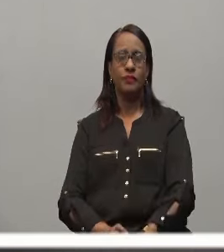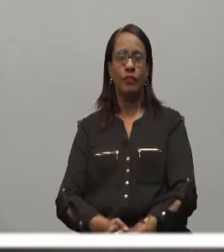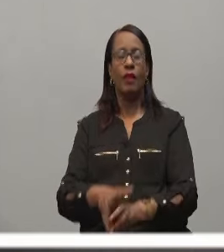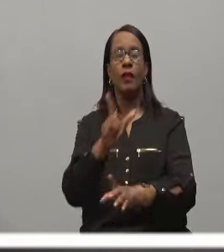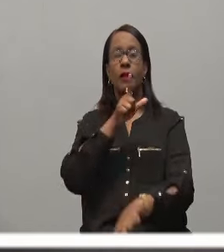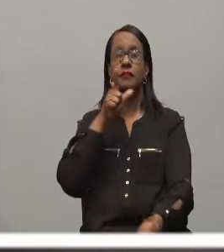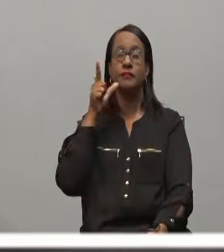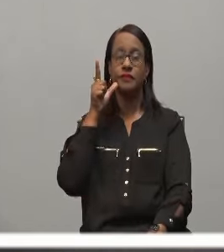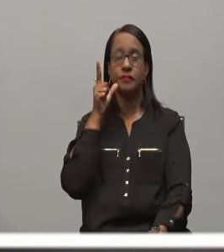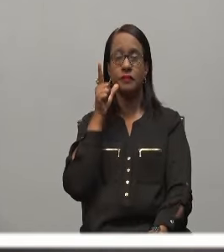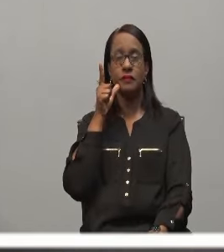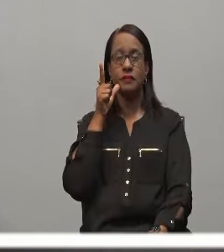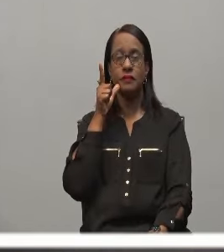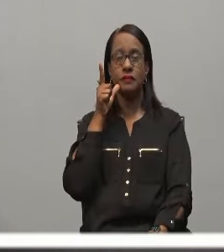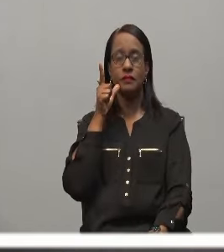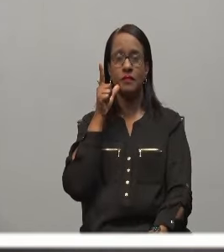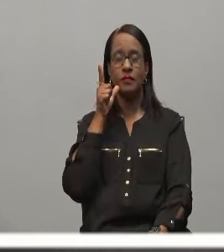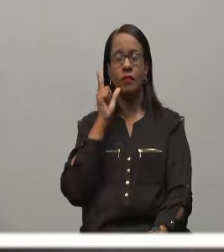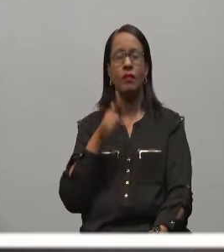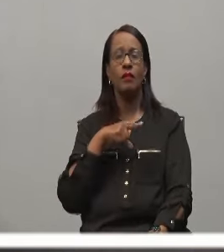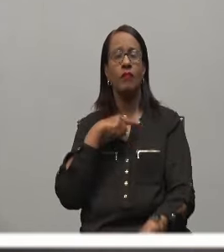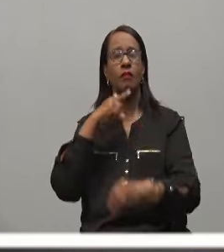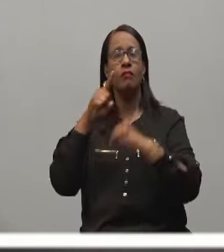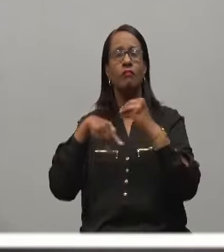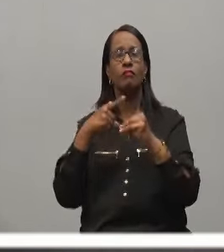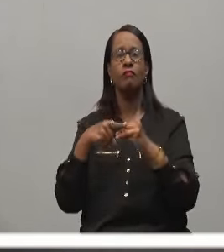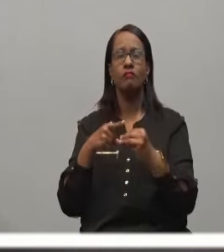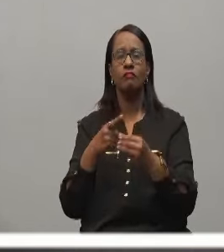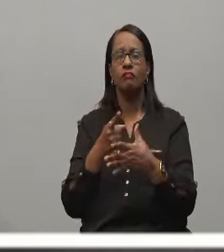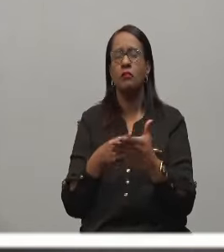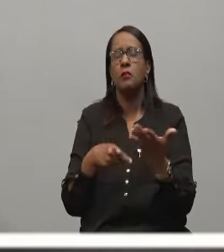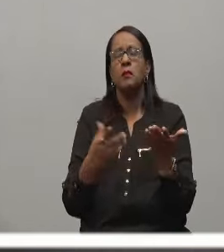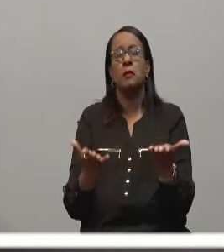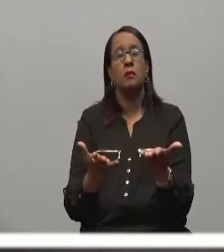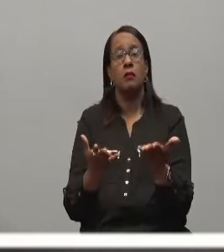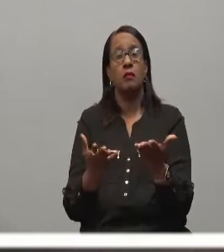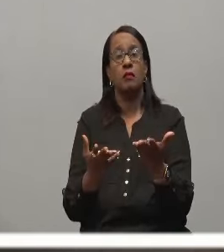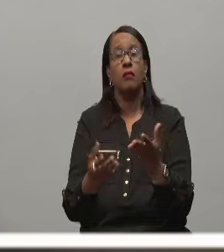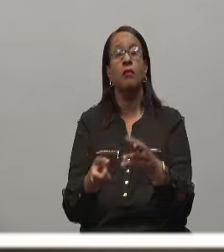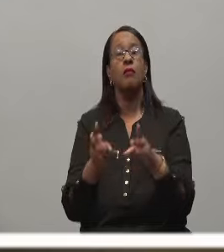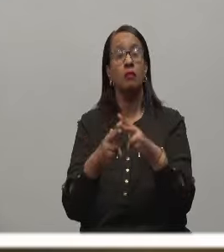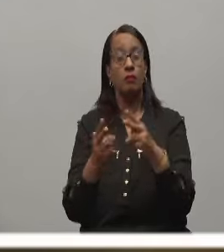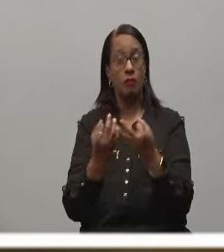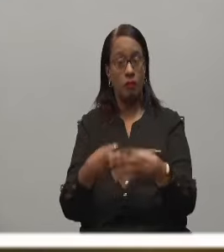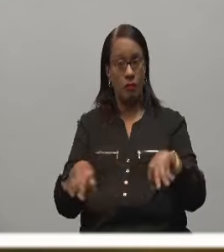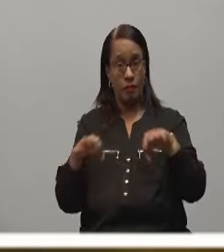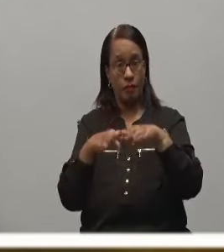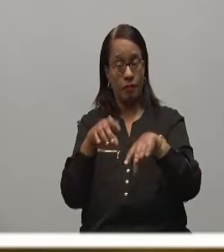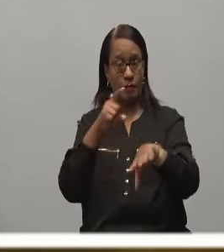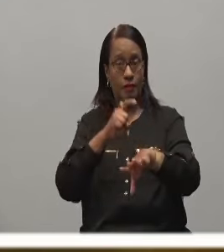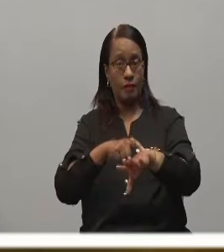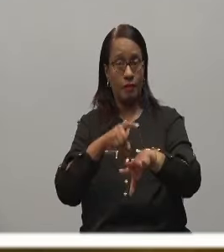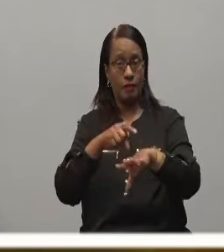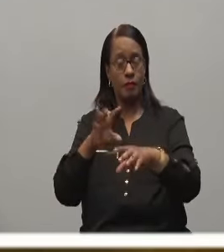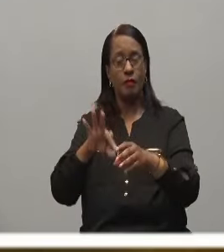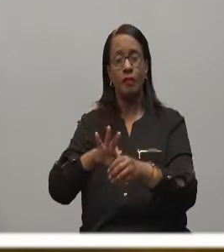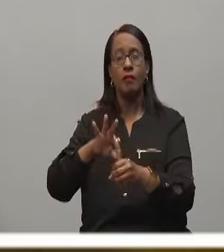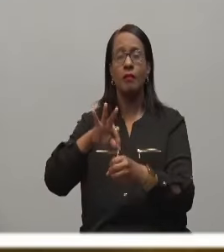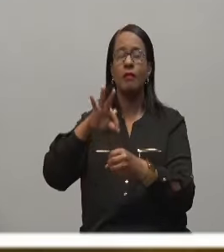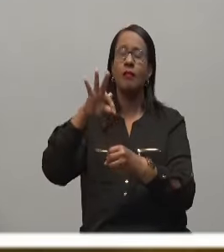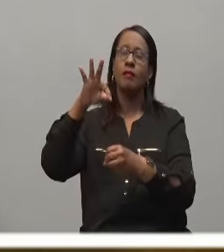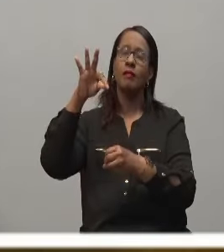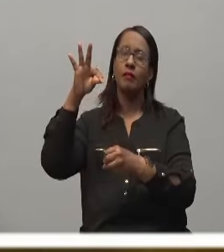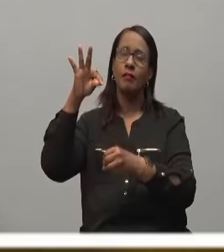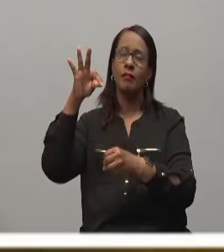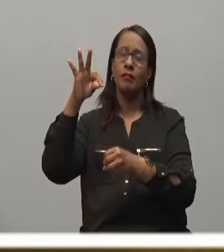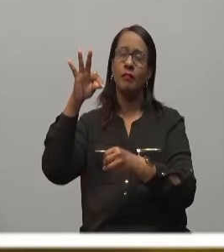Lent is really a most precious time. And it is the Spirit that